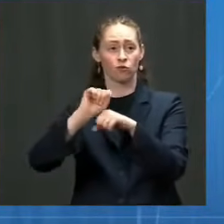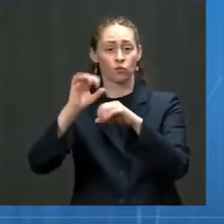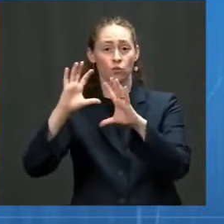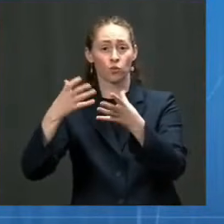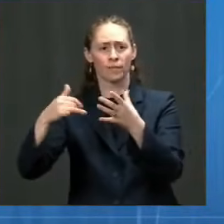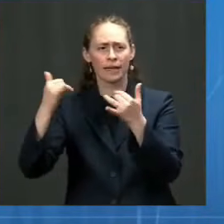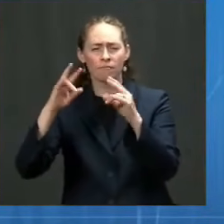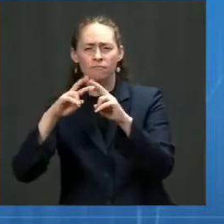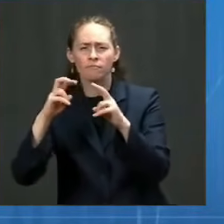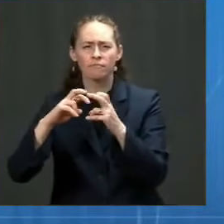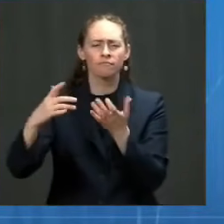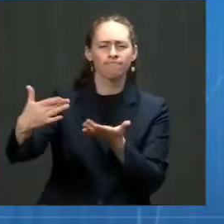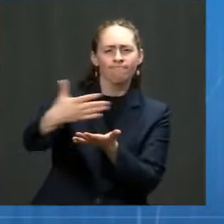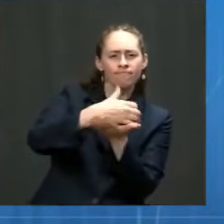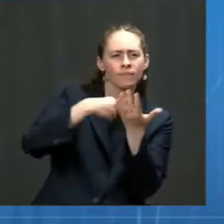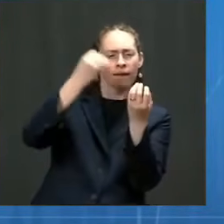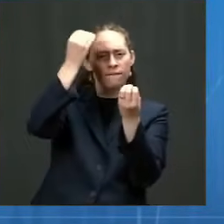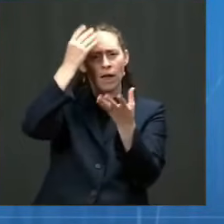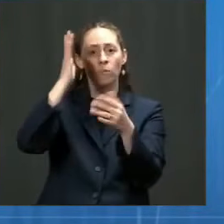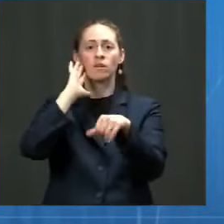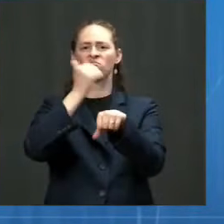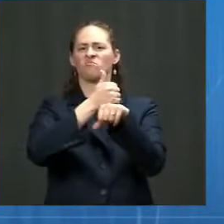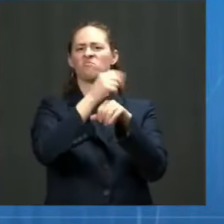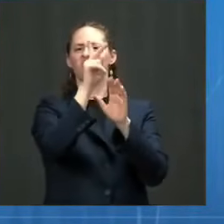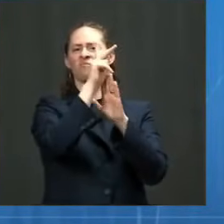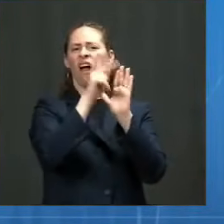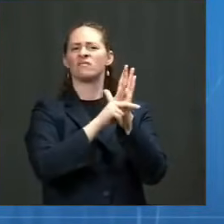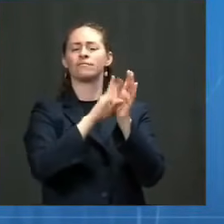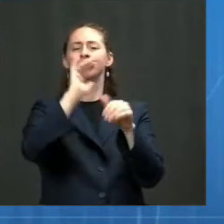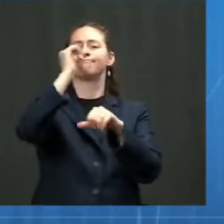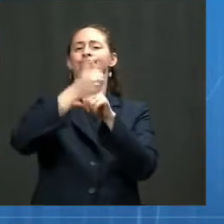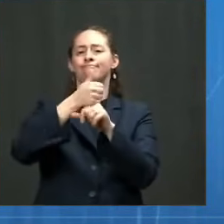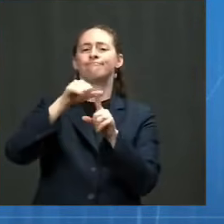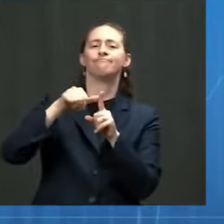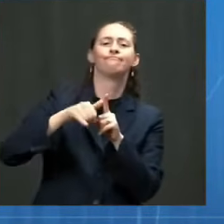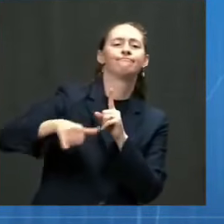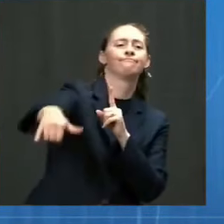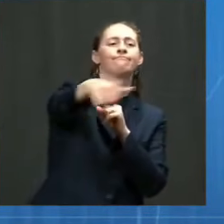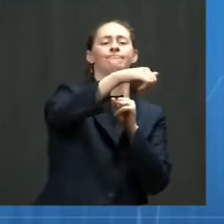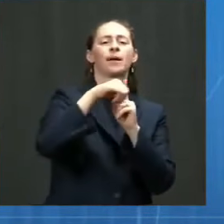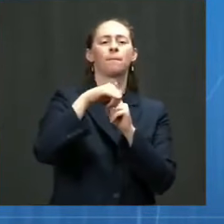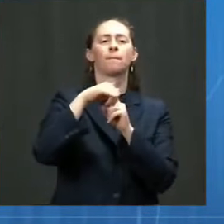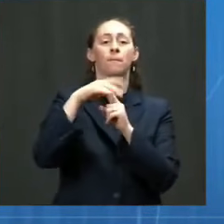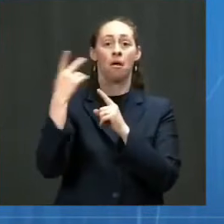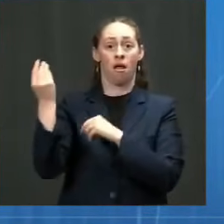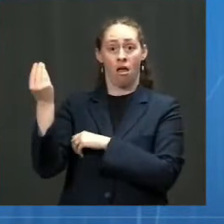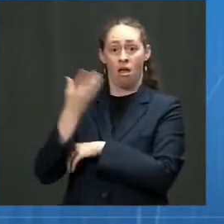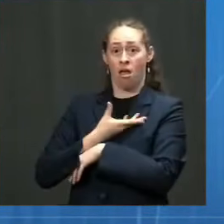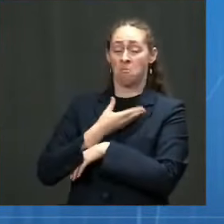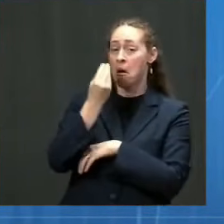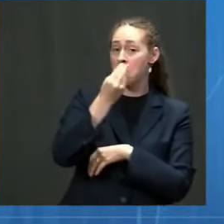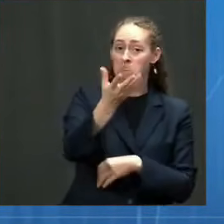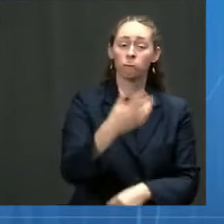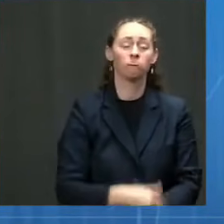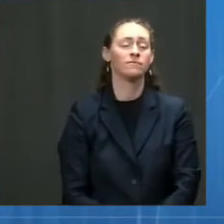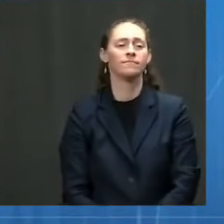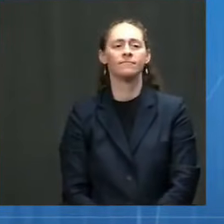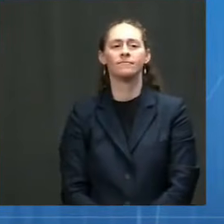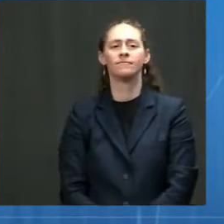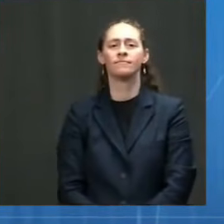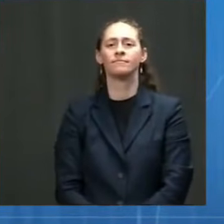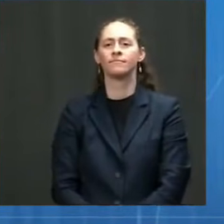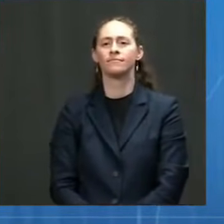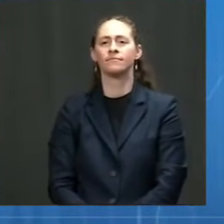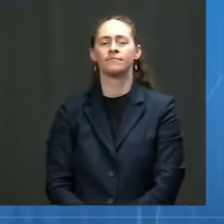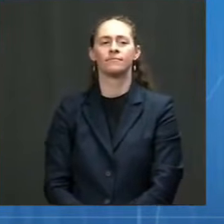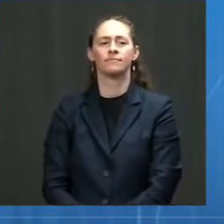policy process, and we will be ready when it is the right time to consider reopening travel, and